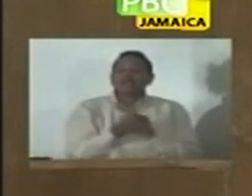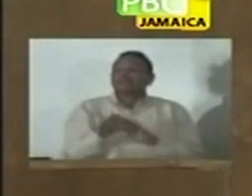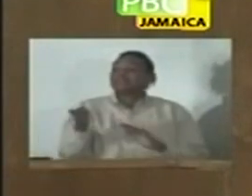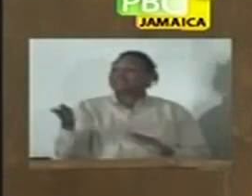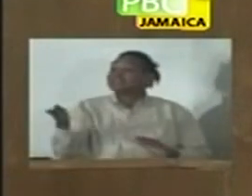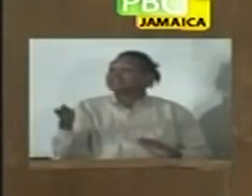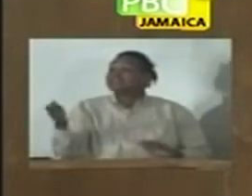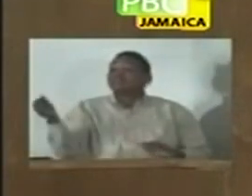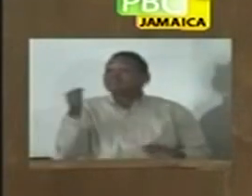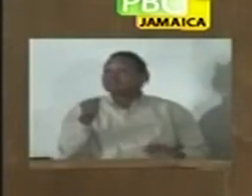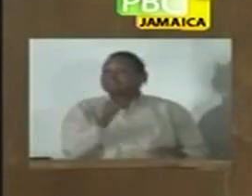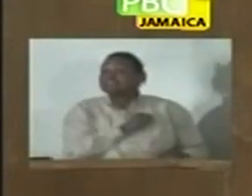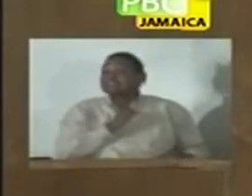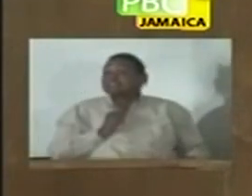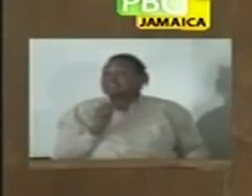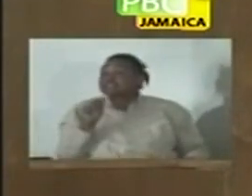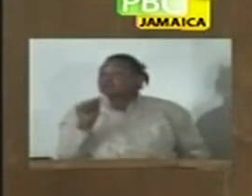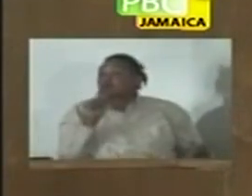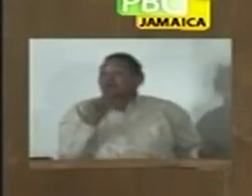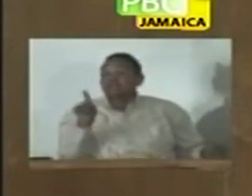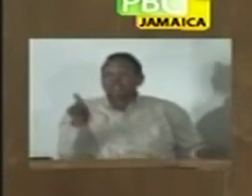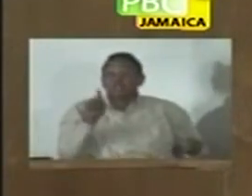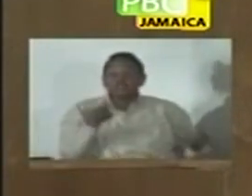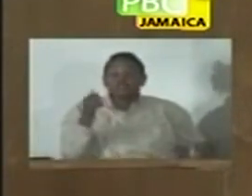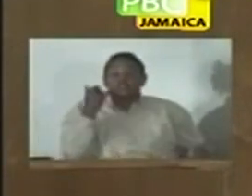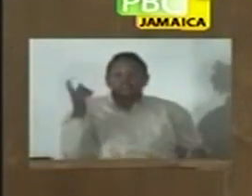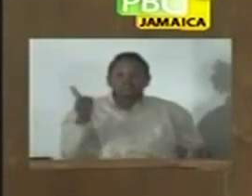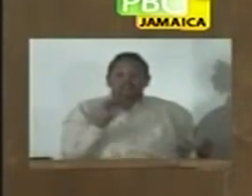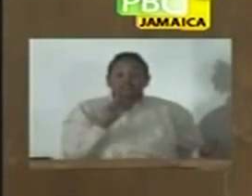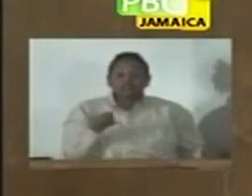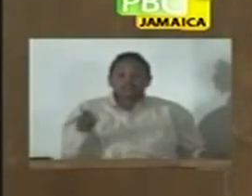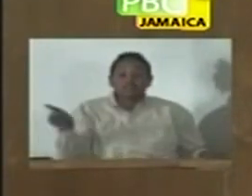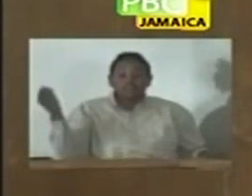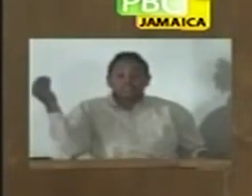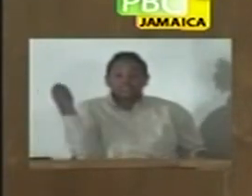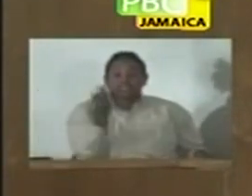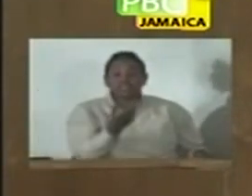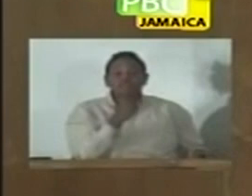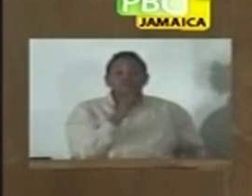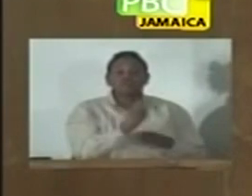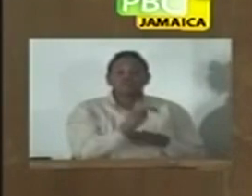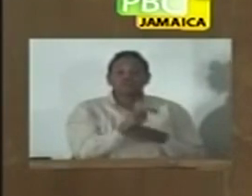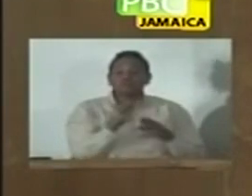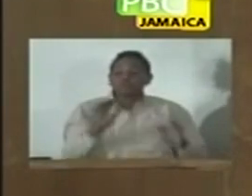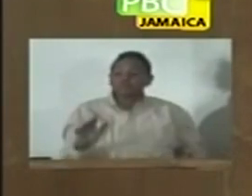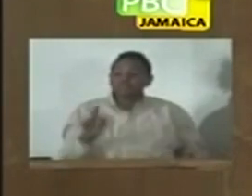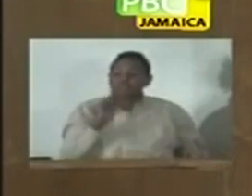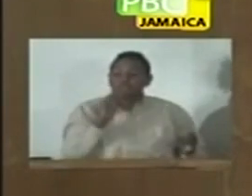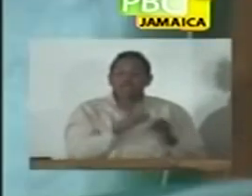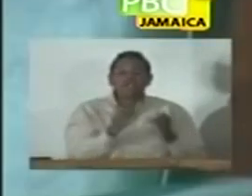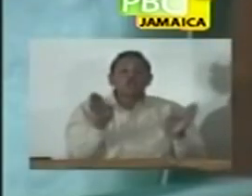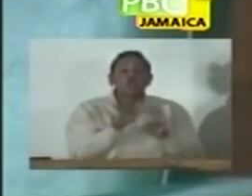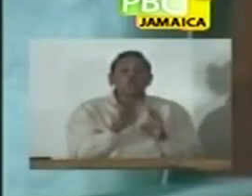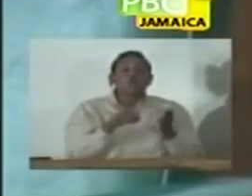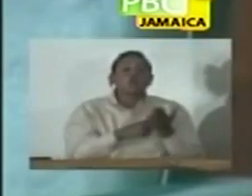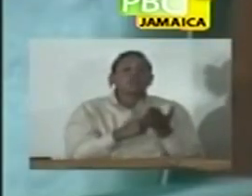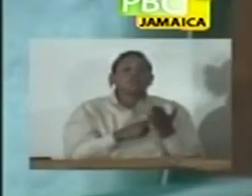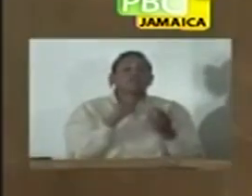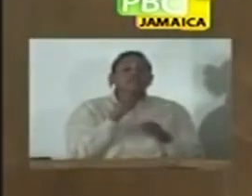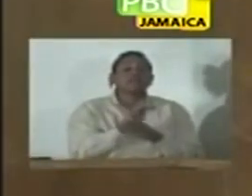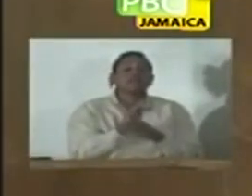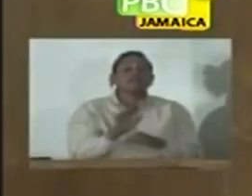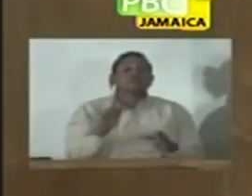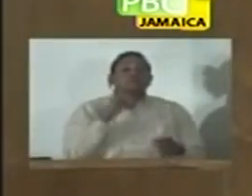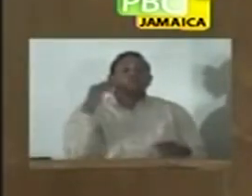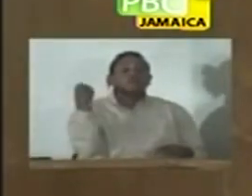Samuda is answering that question. So if he has the answer, furnish it to the minister, and in closing the debate, the minister provides